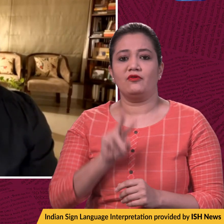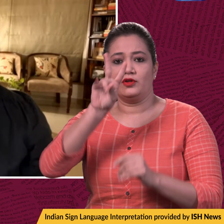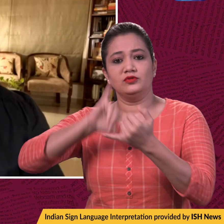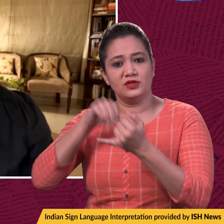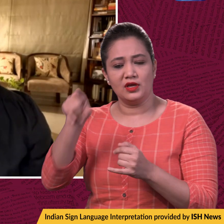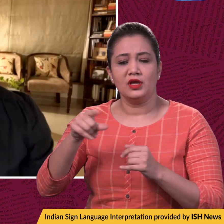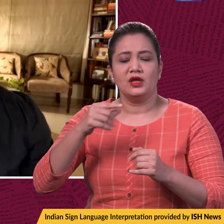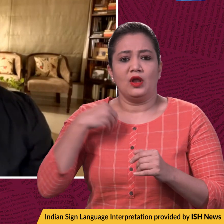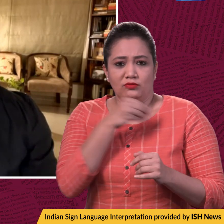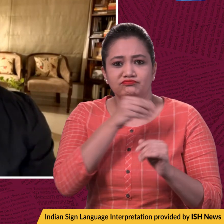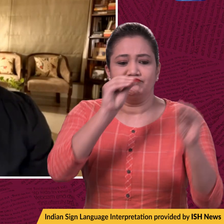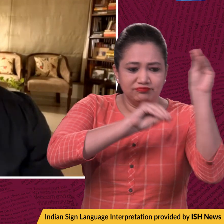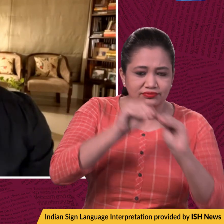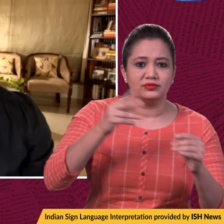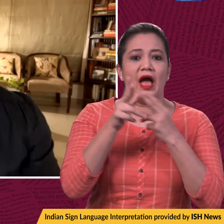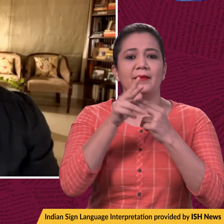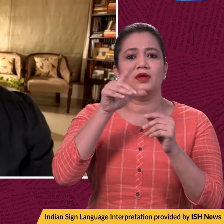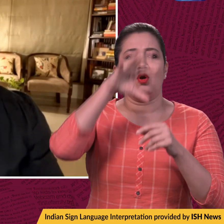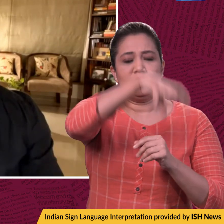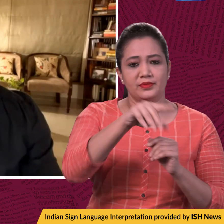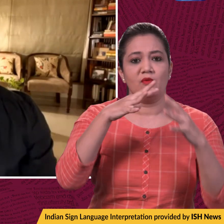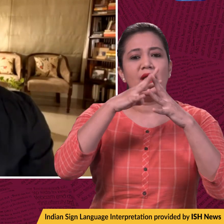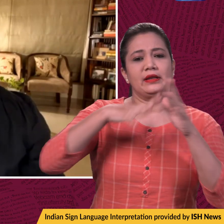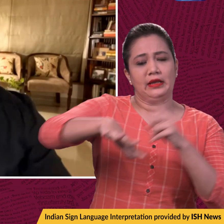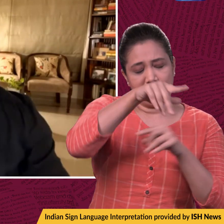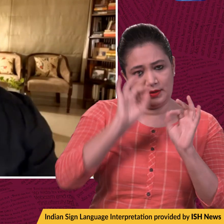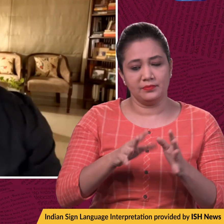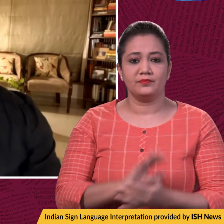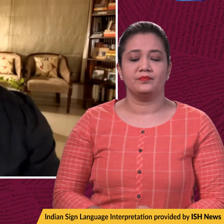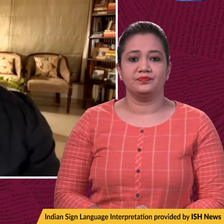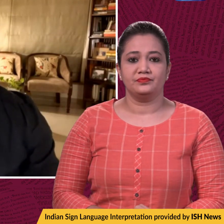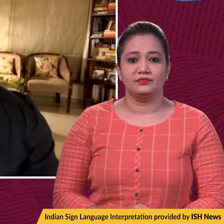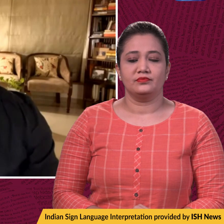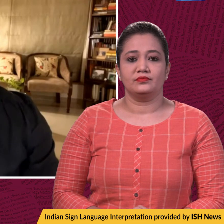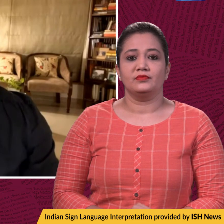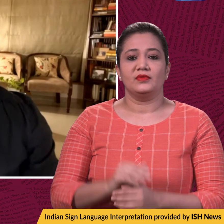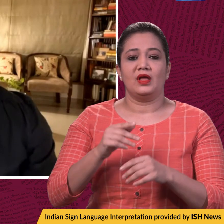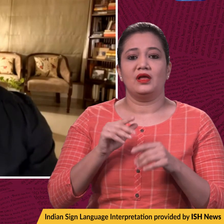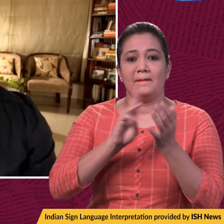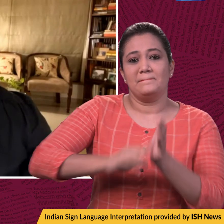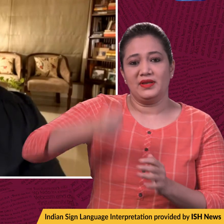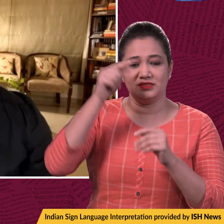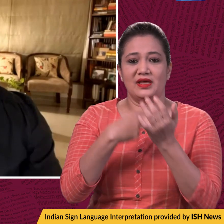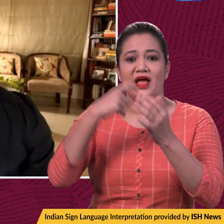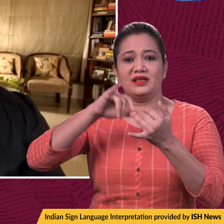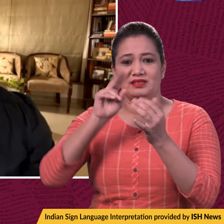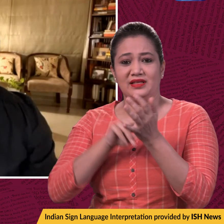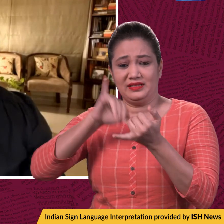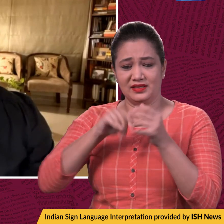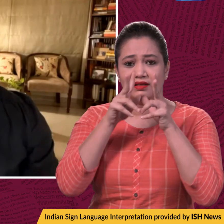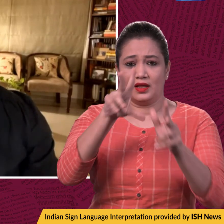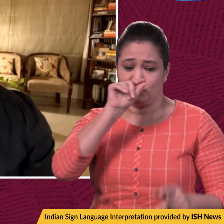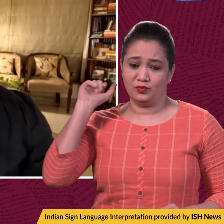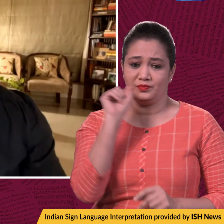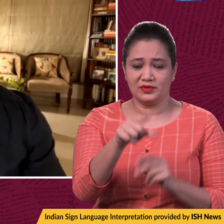SC, who's currently under treatment at the military hospital in Wellington. Defence Minister Mr. Rajnath Singh tweeted and